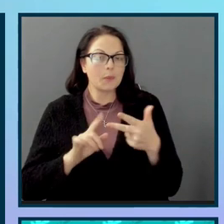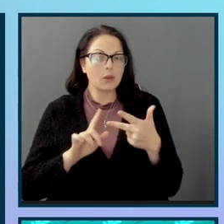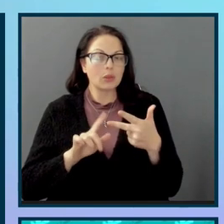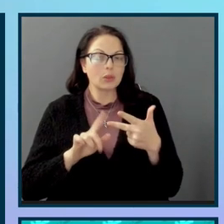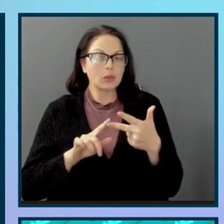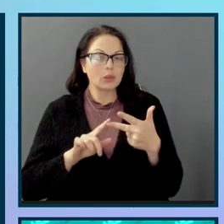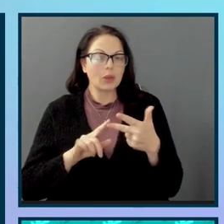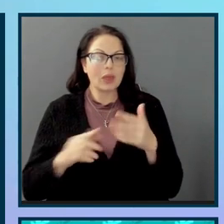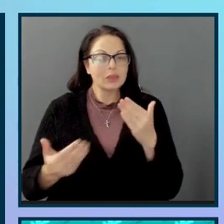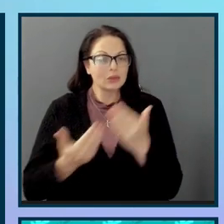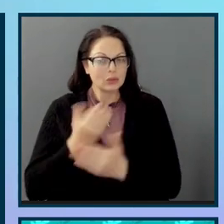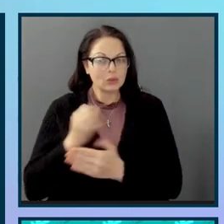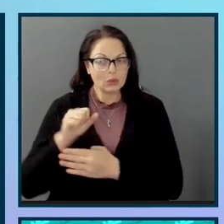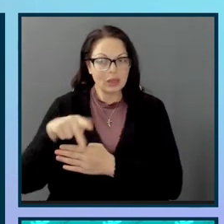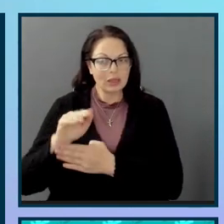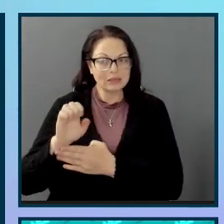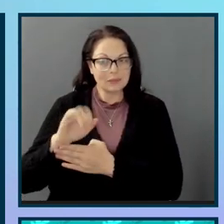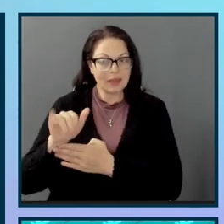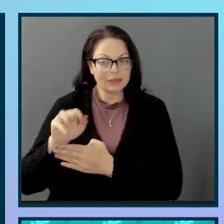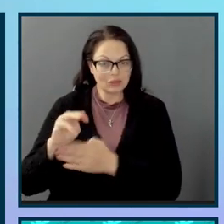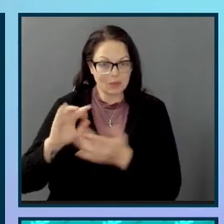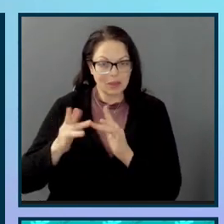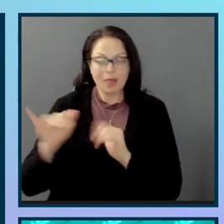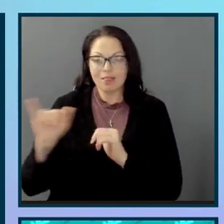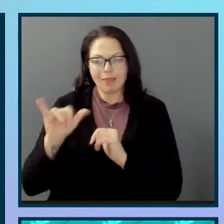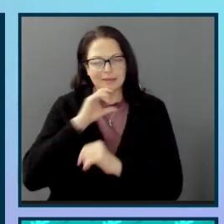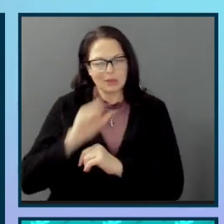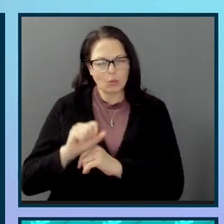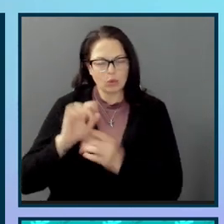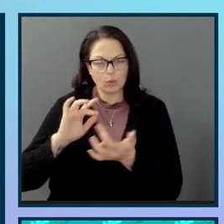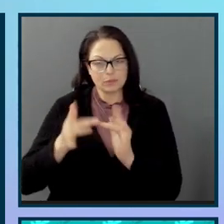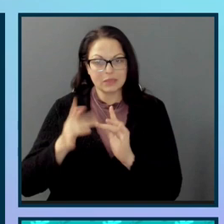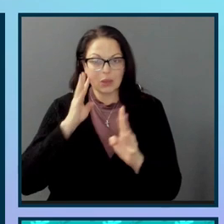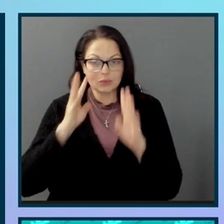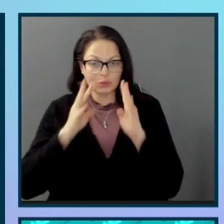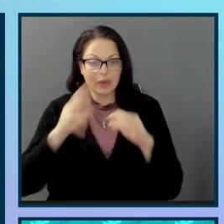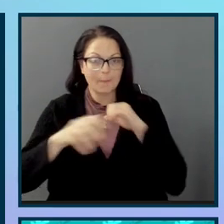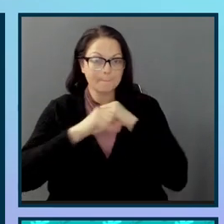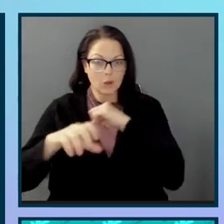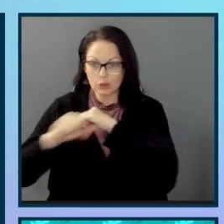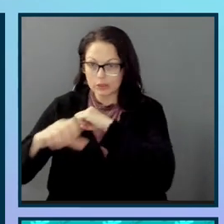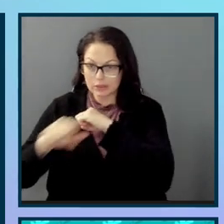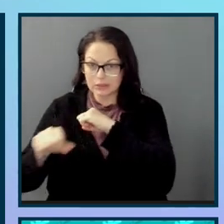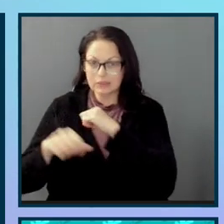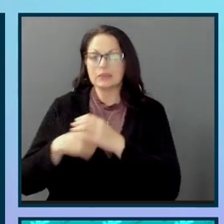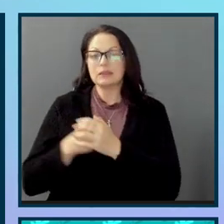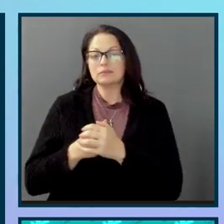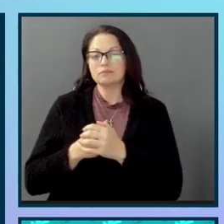new Space Jam website. Like the old one, it was created as a marketing website to